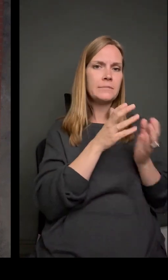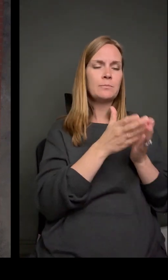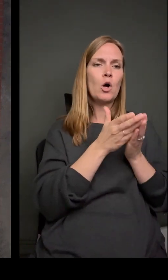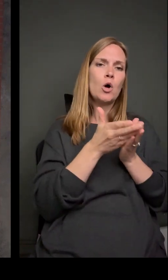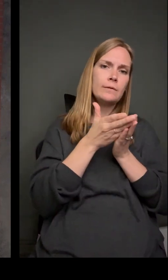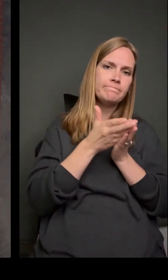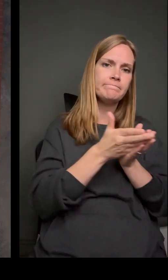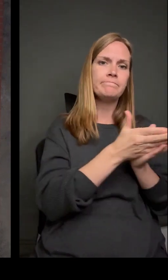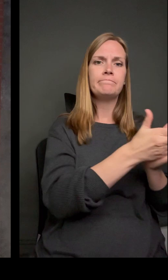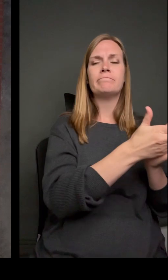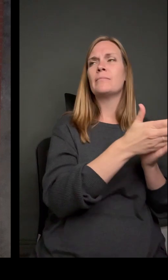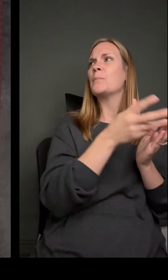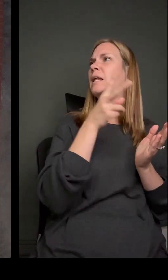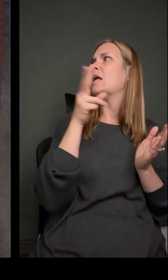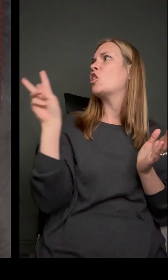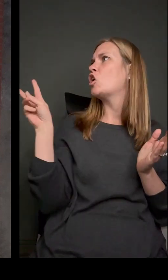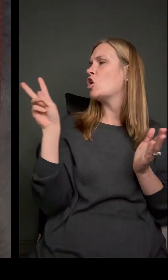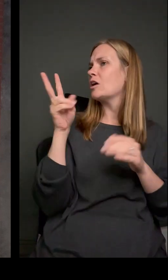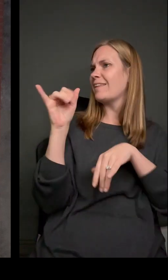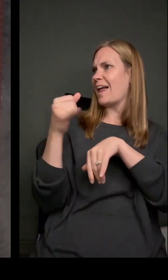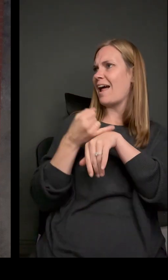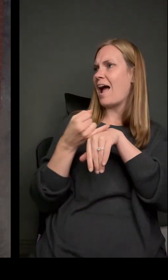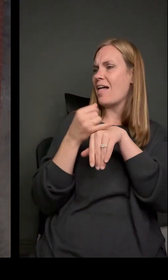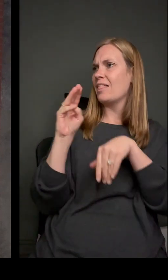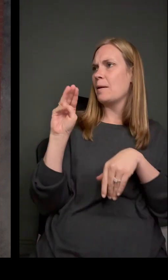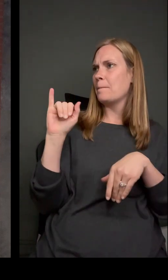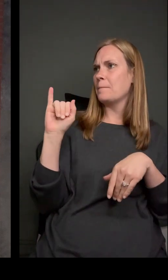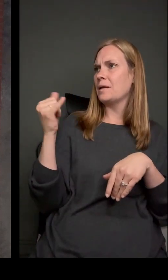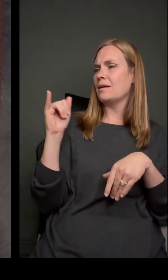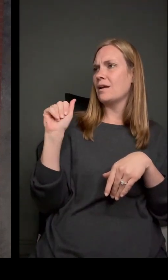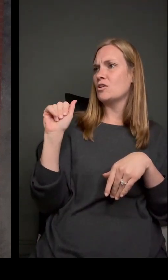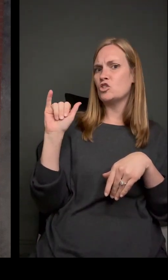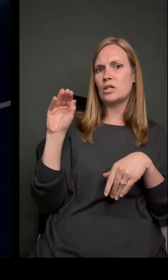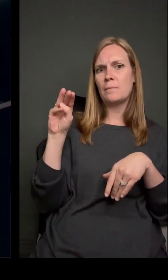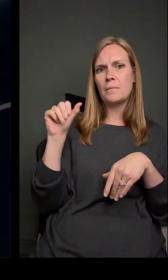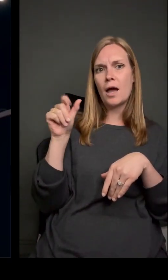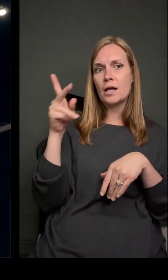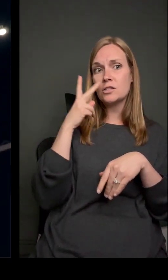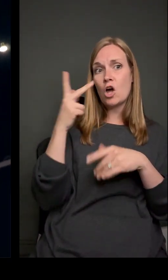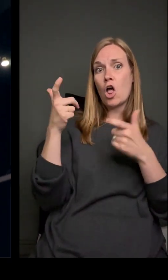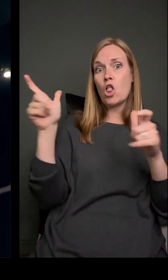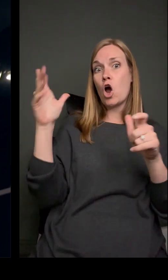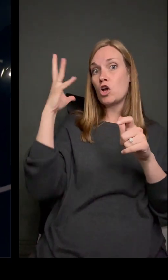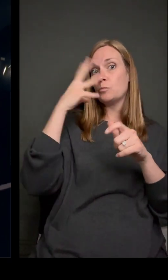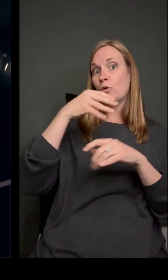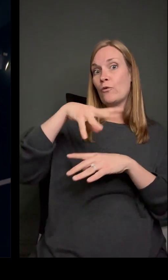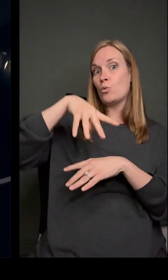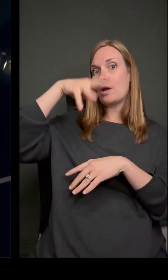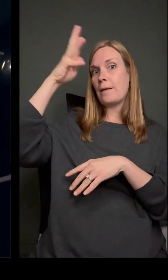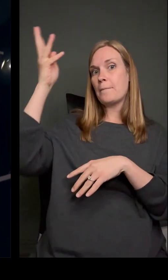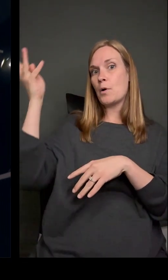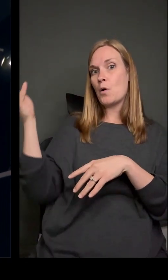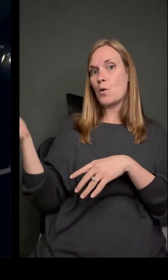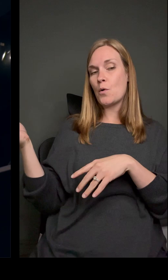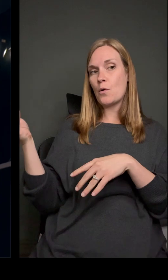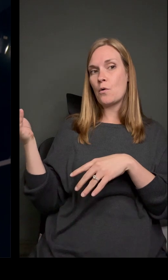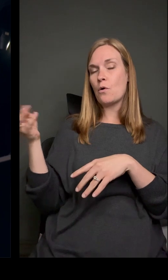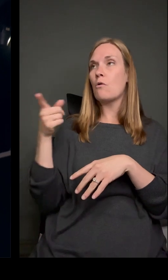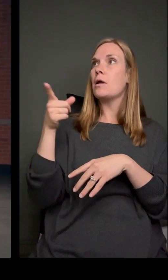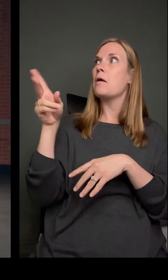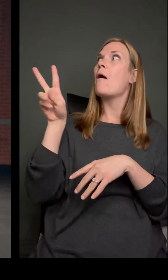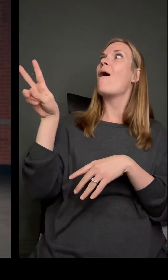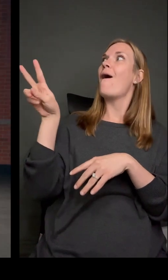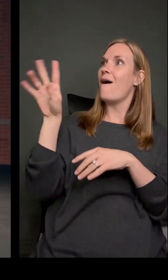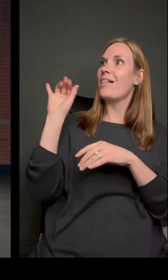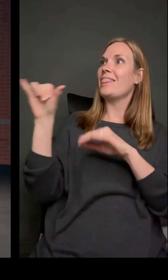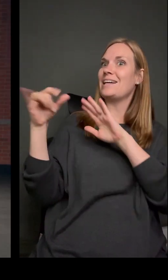when he looked back over his shoulder at the island of Miyajima, over the shrine, he saw a large and beautiful rainbow, which he took as an